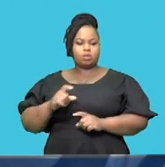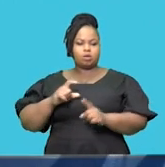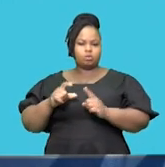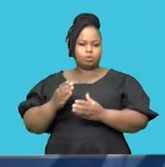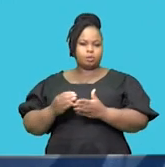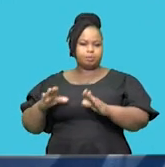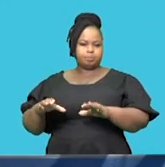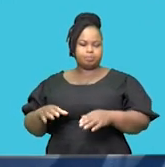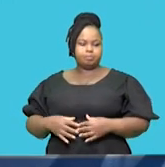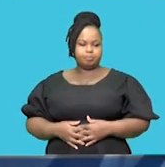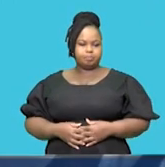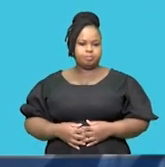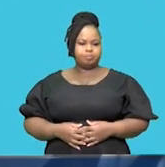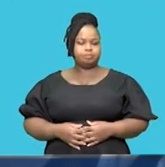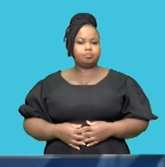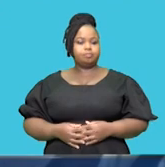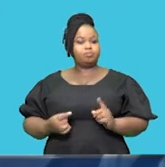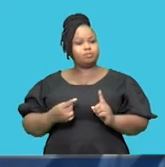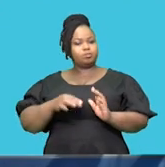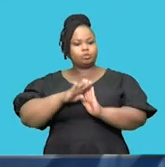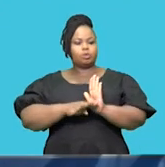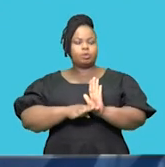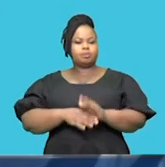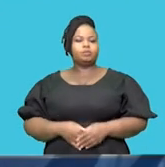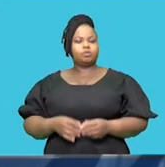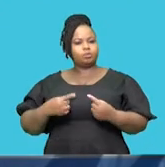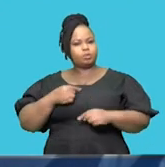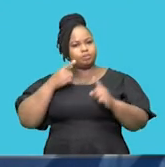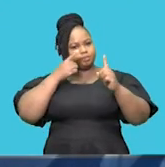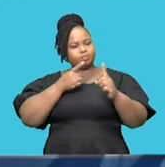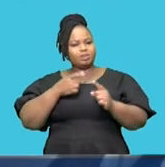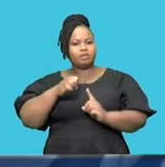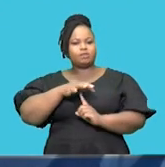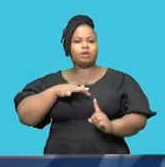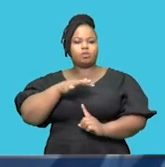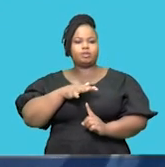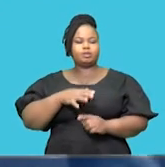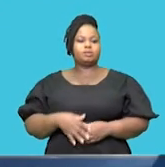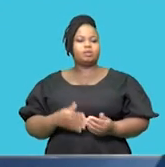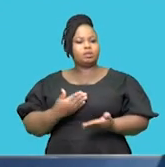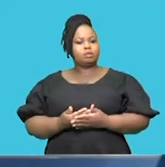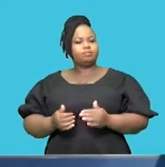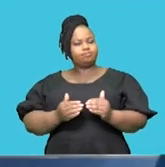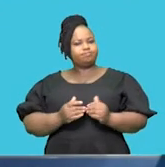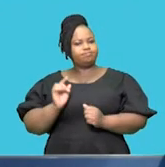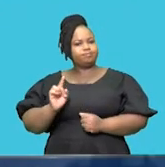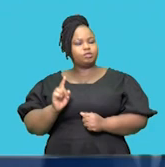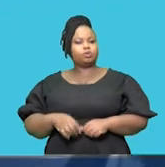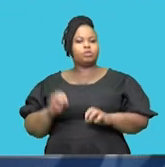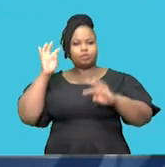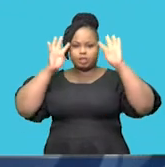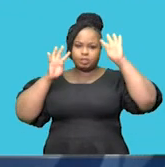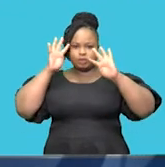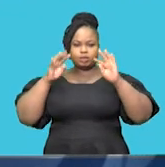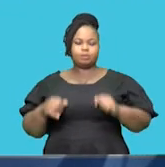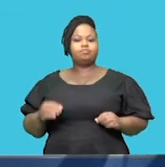sector. Through this program, we aim to foster an environment that nurtures creativity,